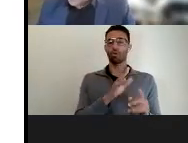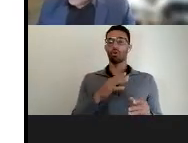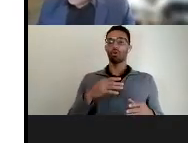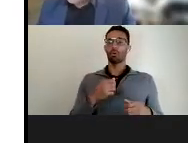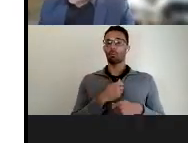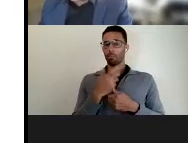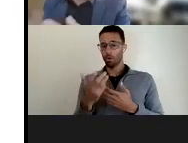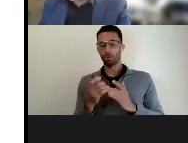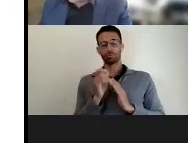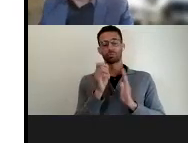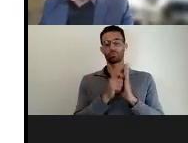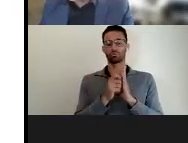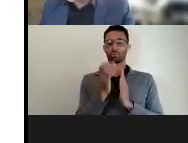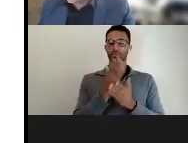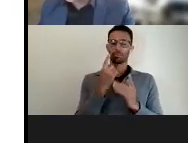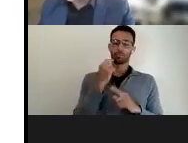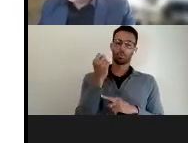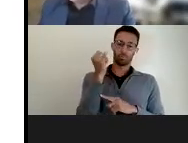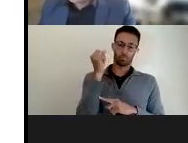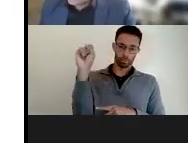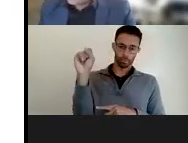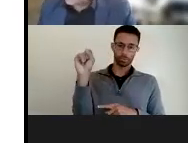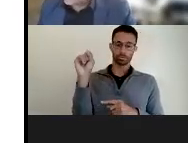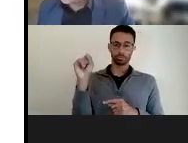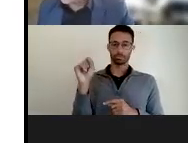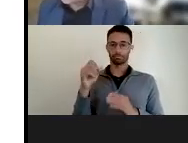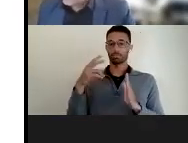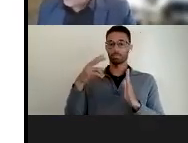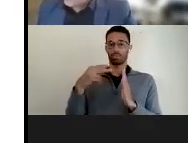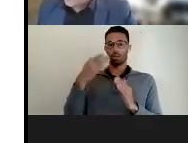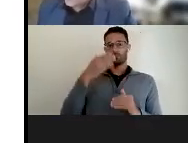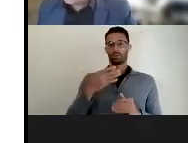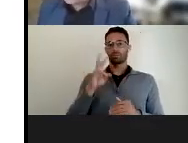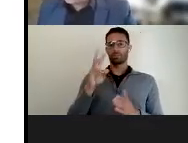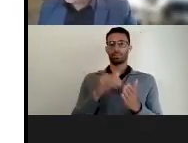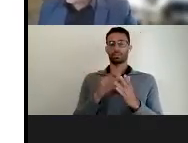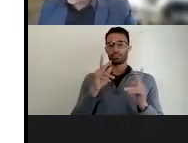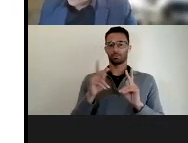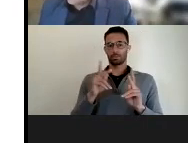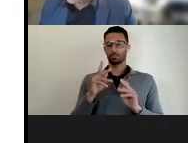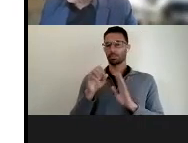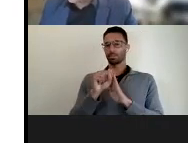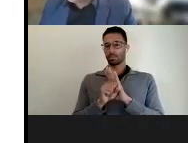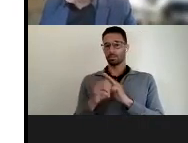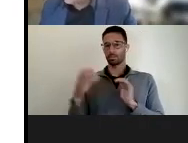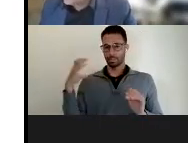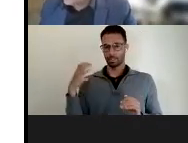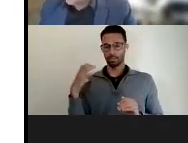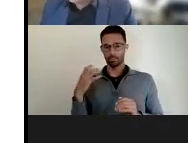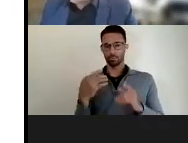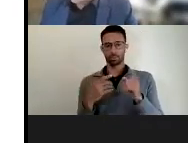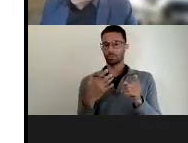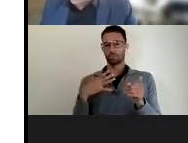rallies, and they were actually read in front of 6,000 people in the state capitol, that she wouldn't be forgotten. She died about 10